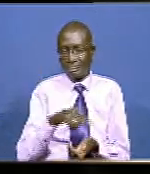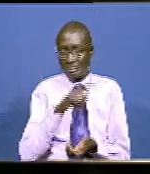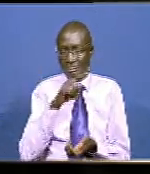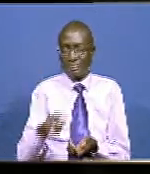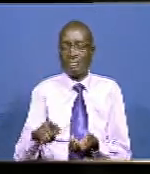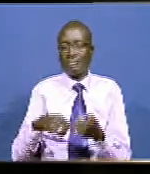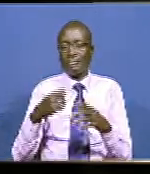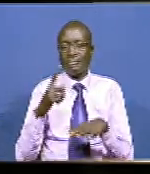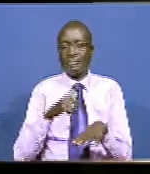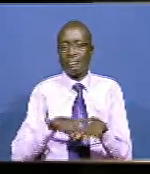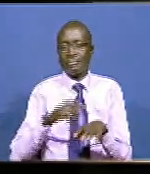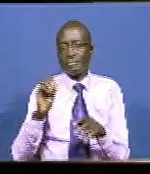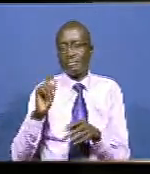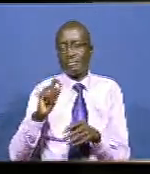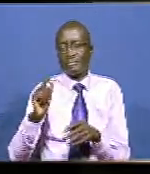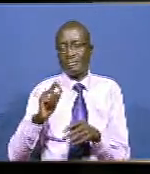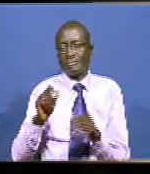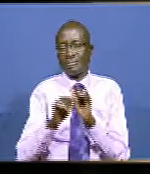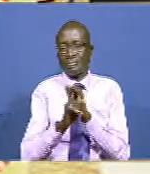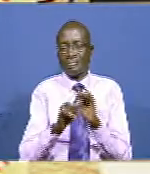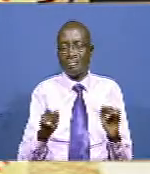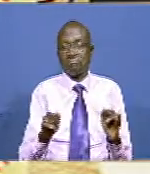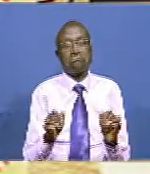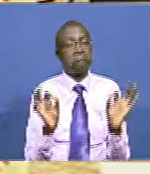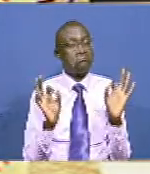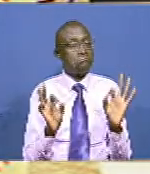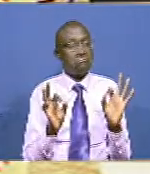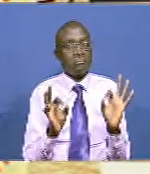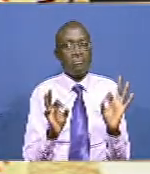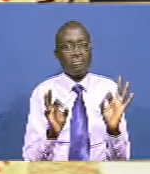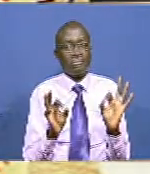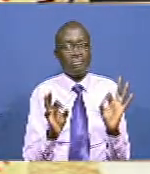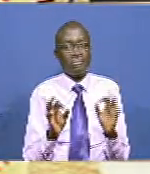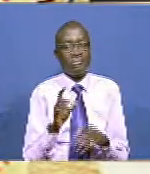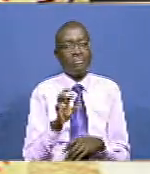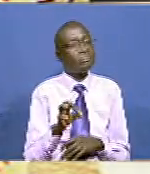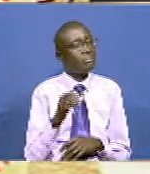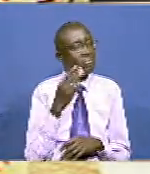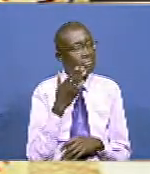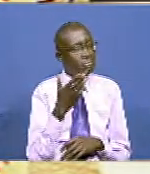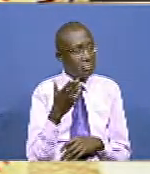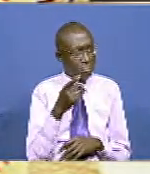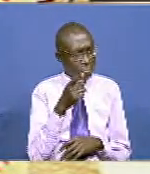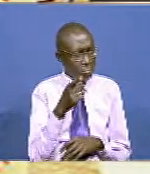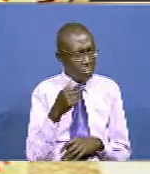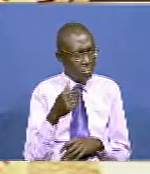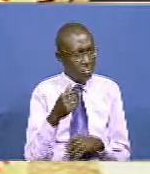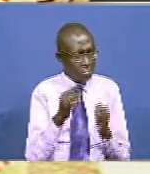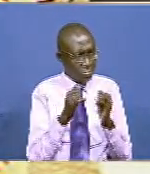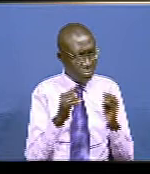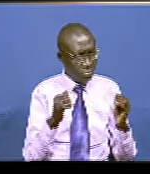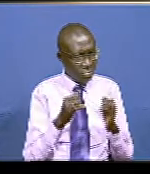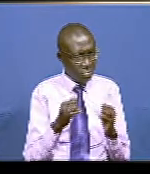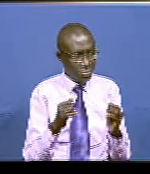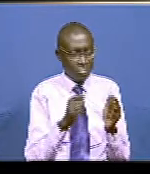time, achore safi. Mm-hmm. Oh, let me find out. Did you have those lines together